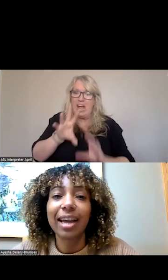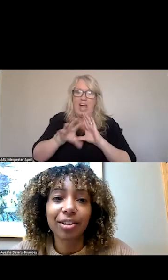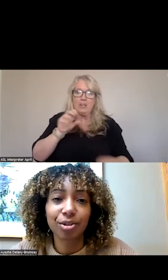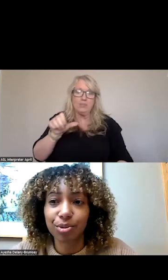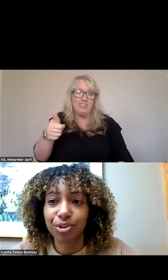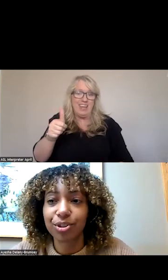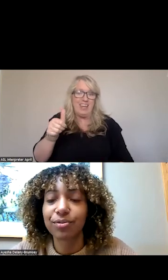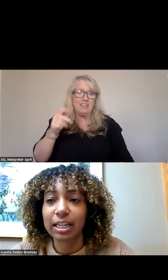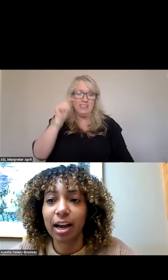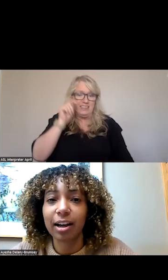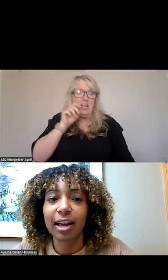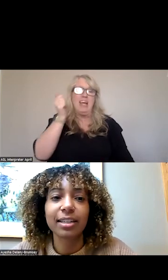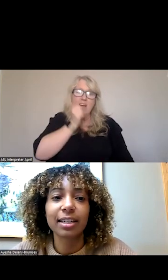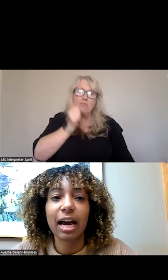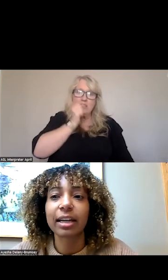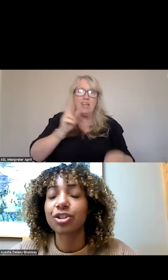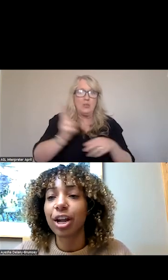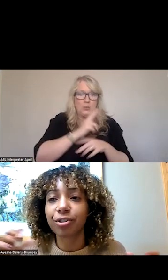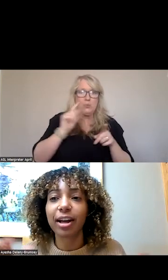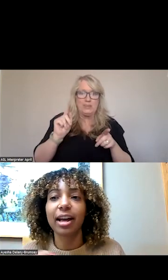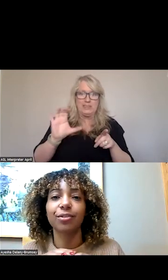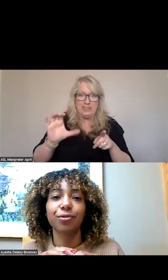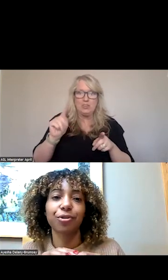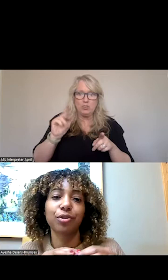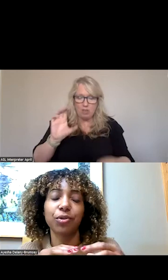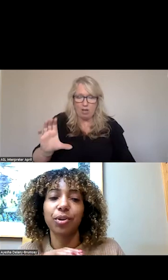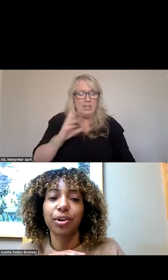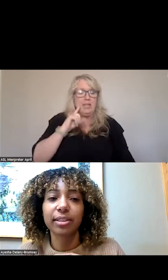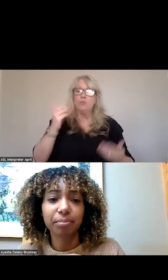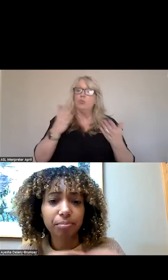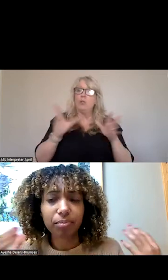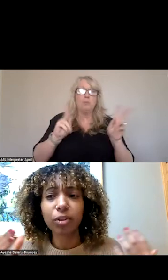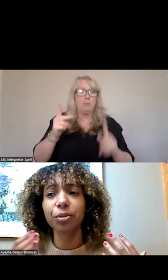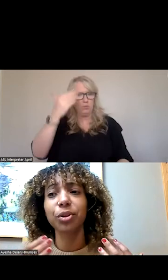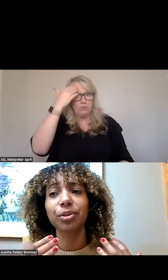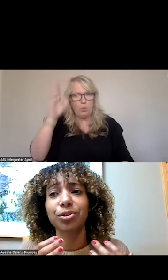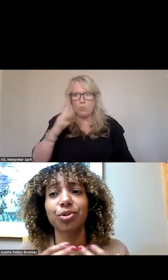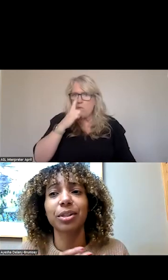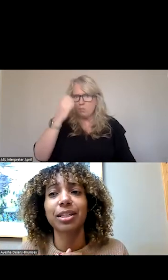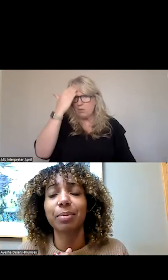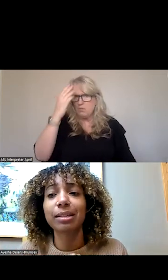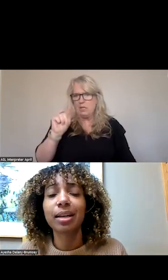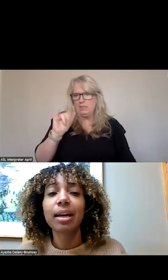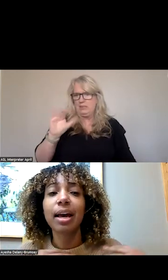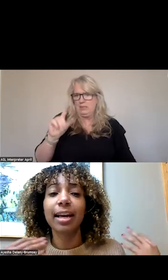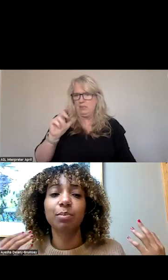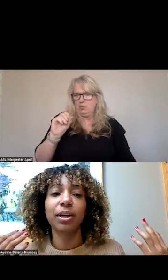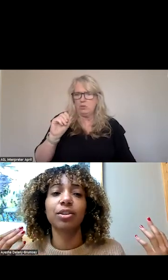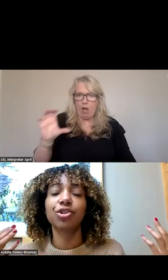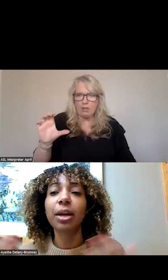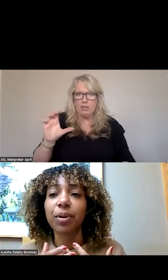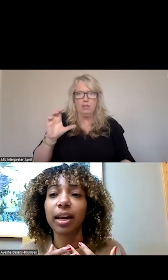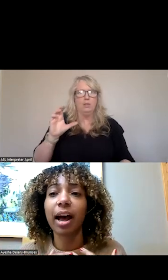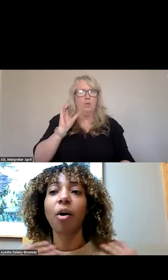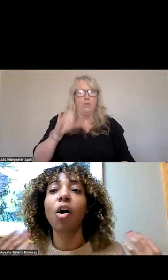are daily users of TikTok. And TikTok in general, as for those of you who are not familiar with the social media space, has